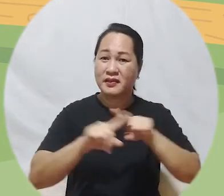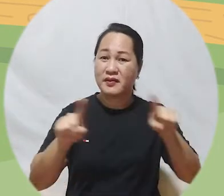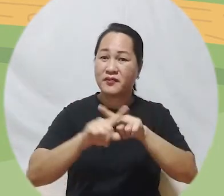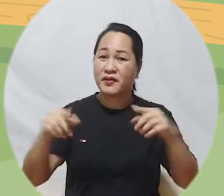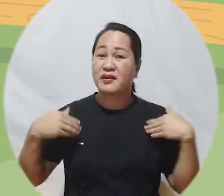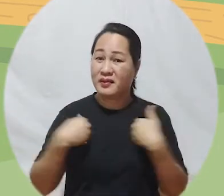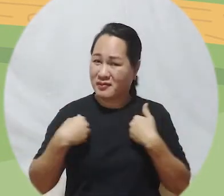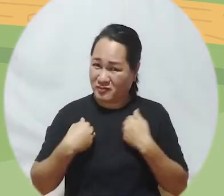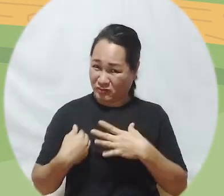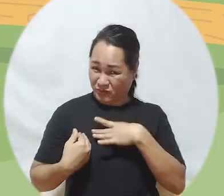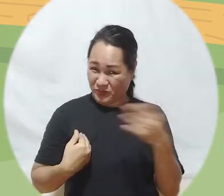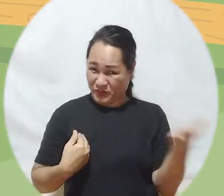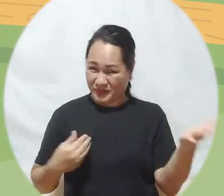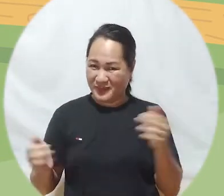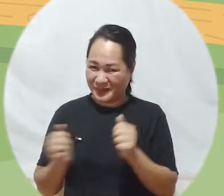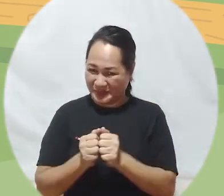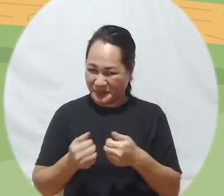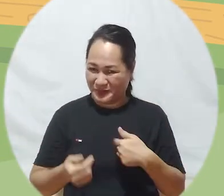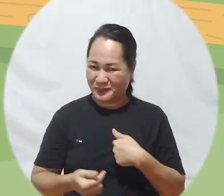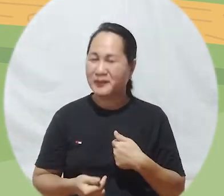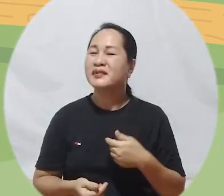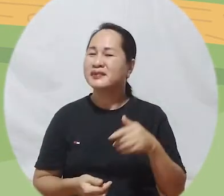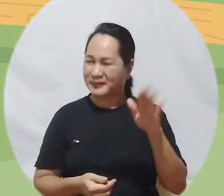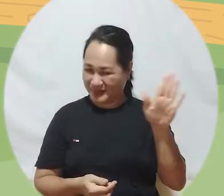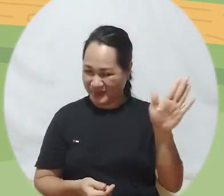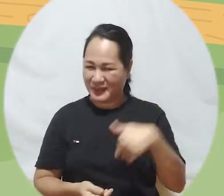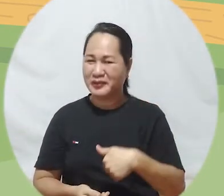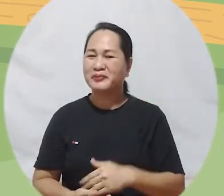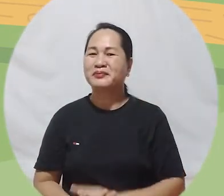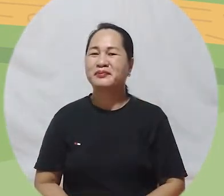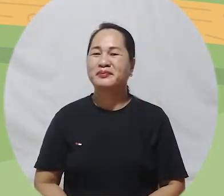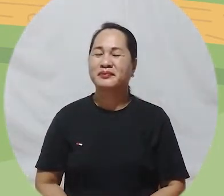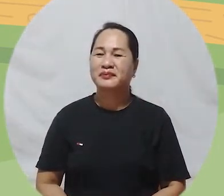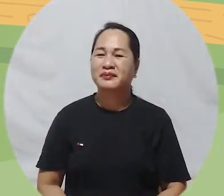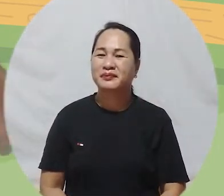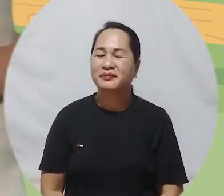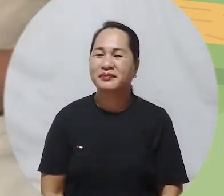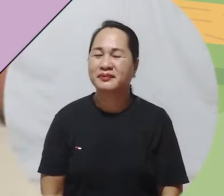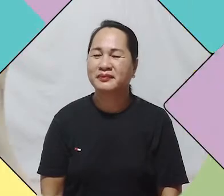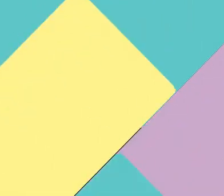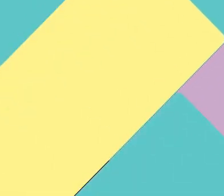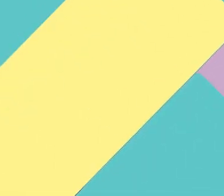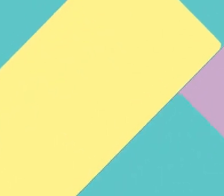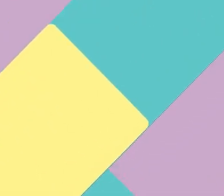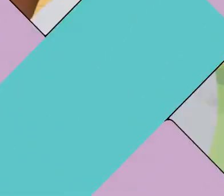here. Do you want to come with me? Yes! Let's go then!